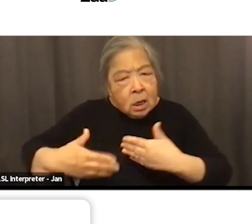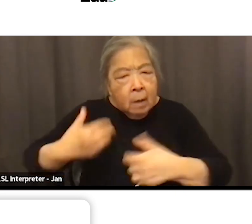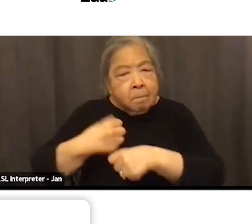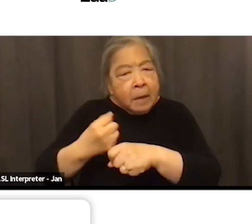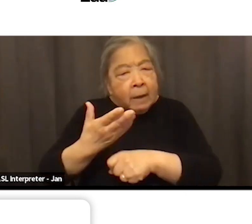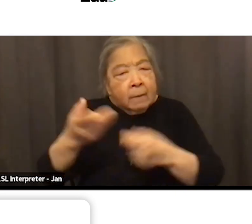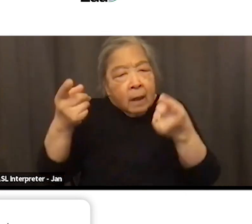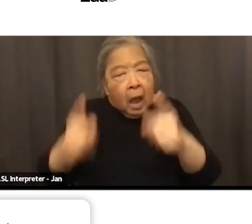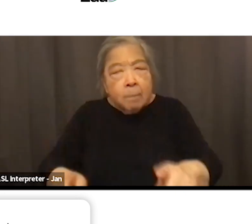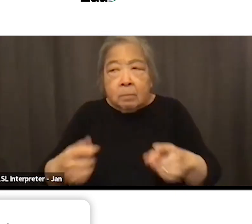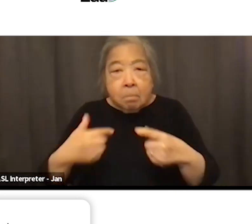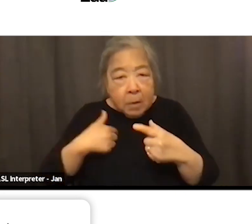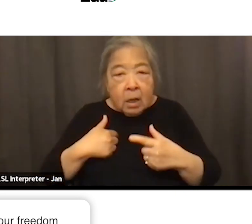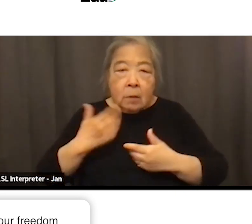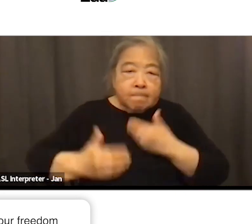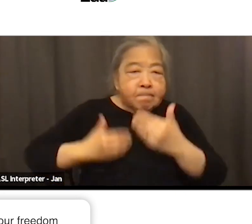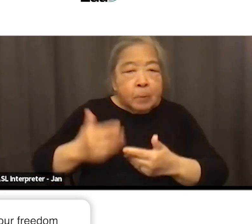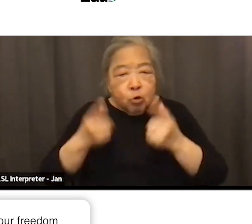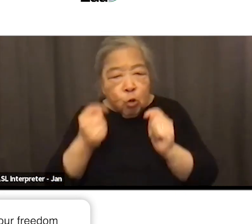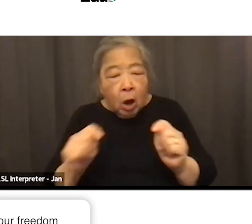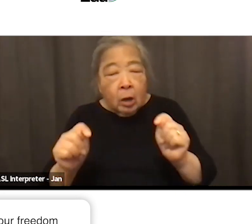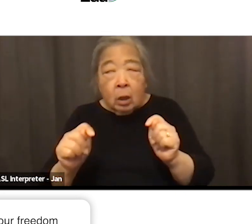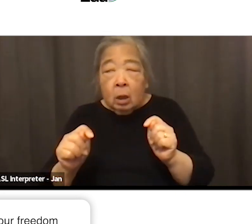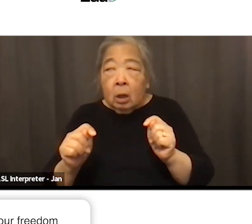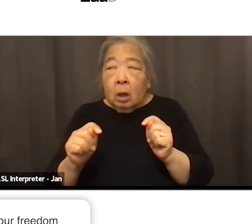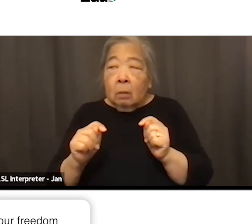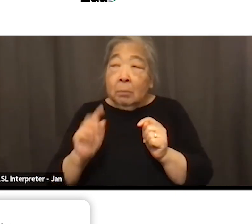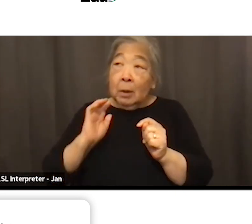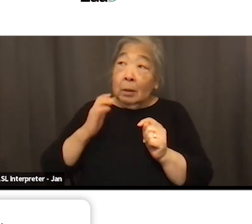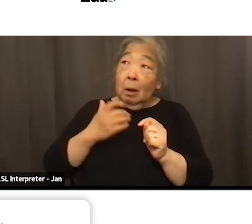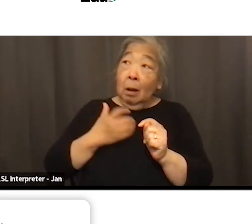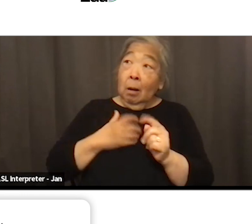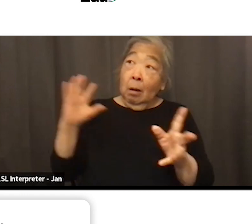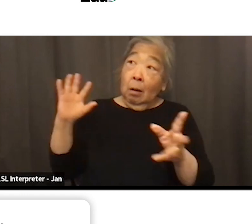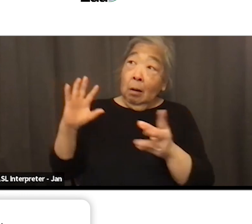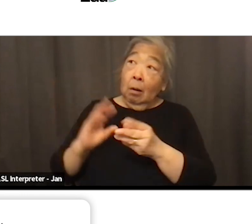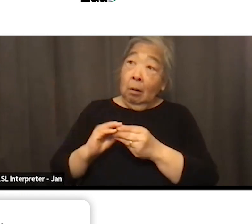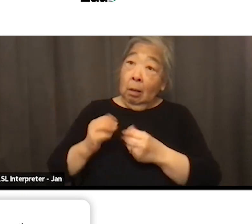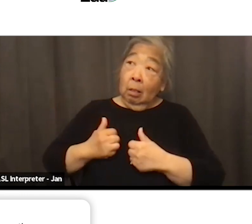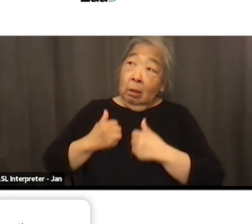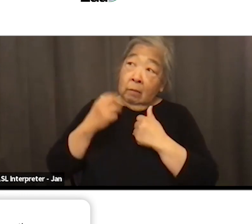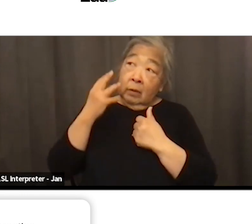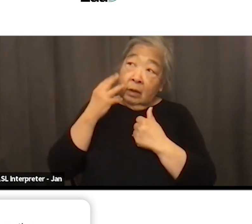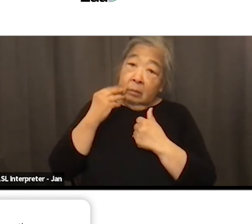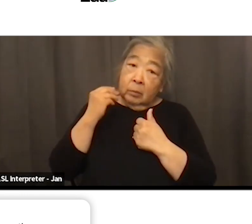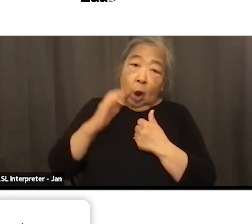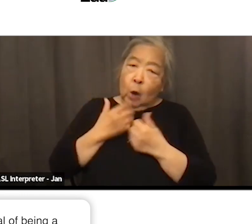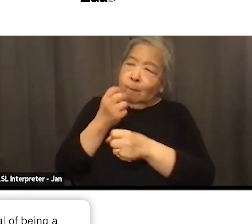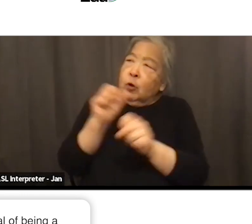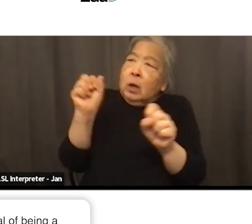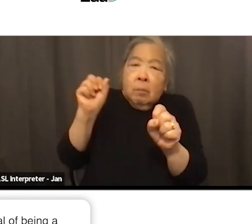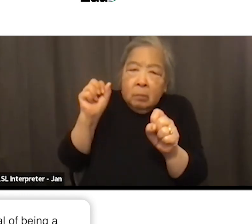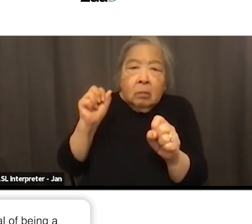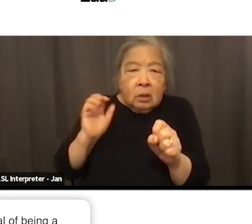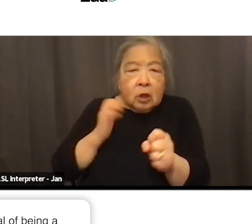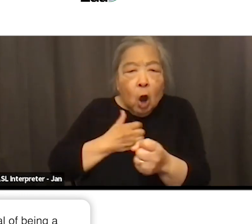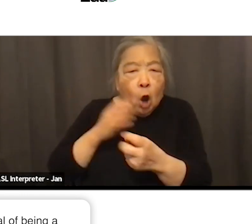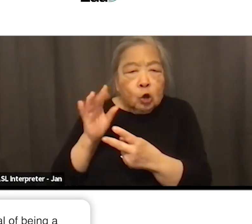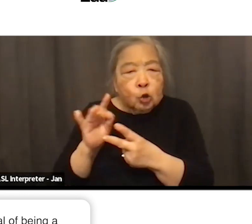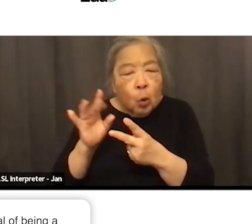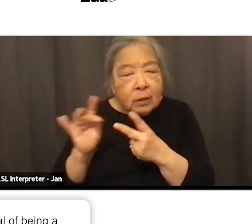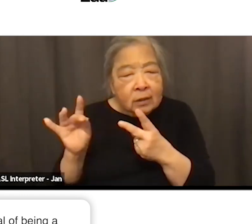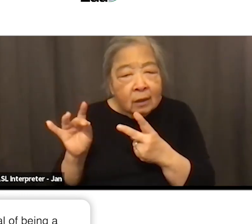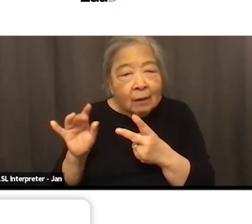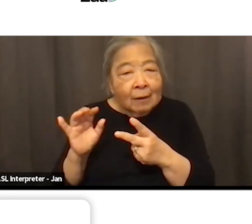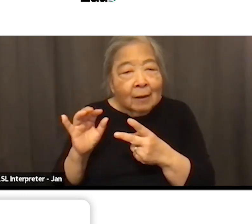And our lived experience and our freedom is our choices. That is the practice and the rehearsal of being